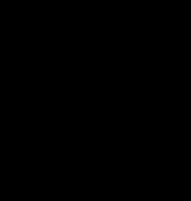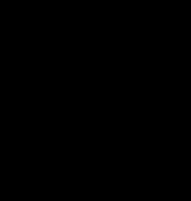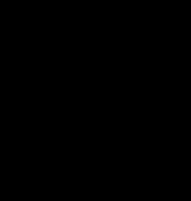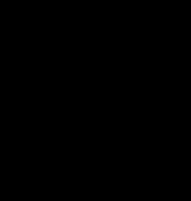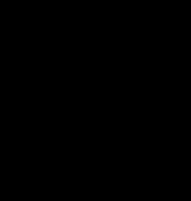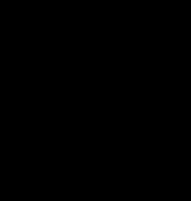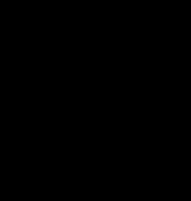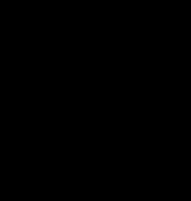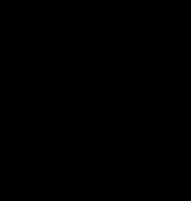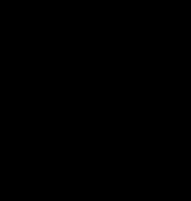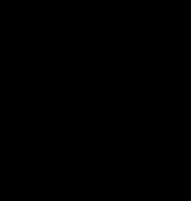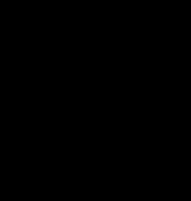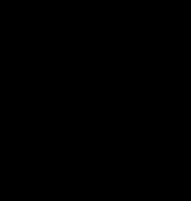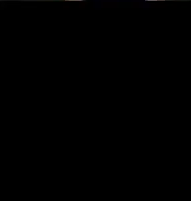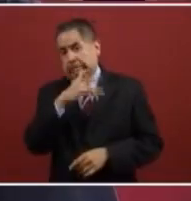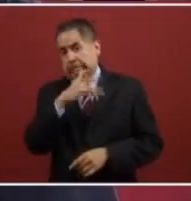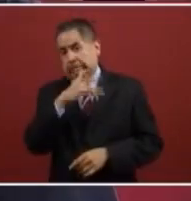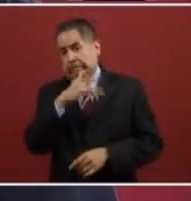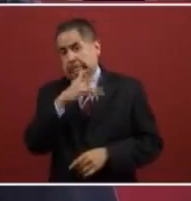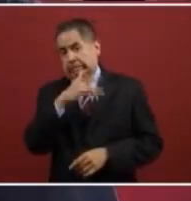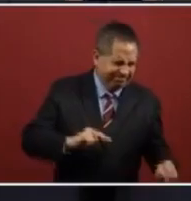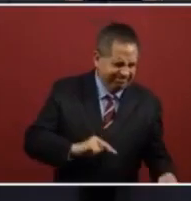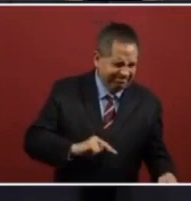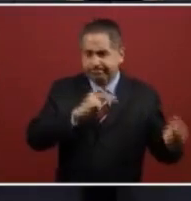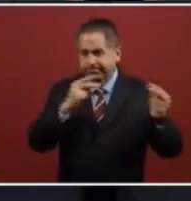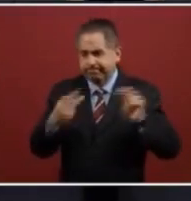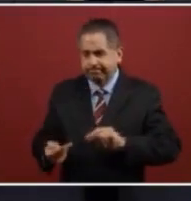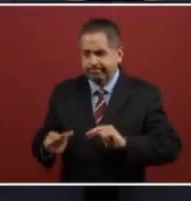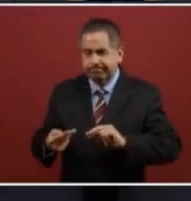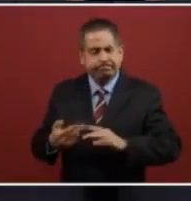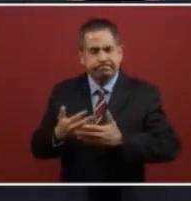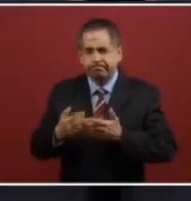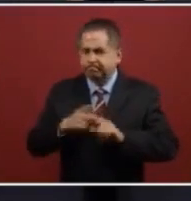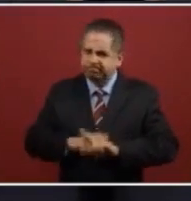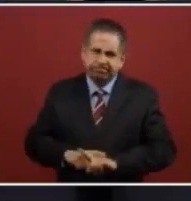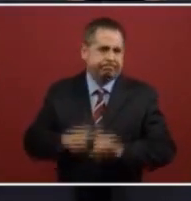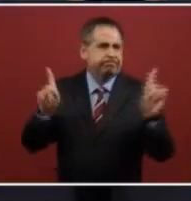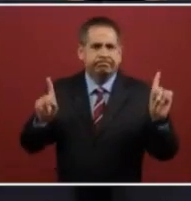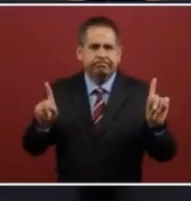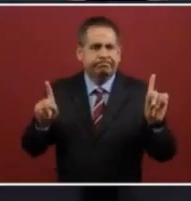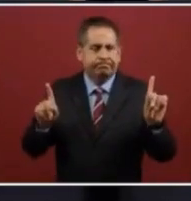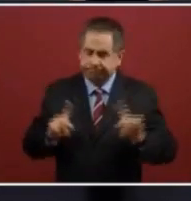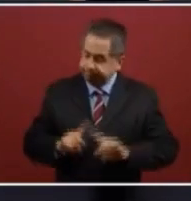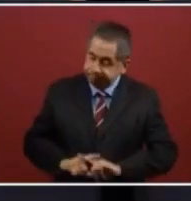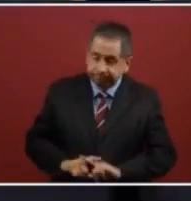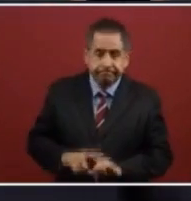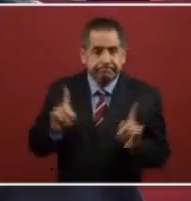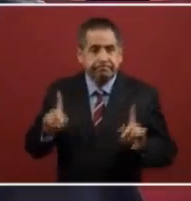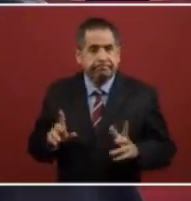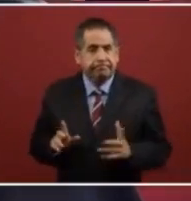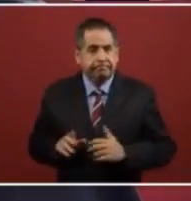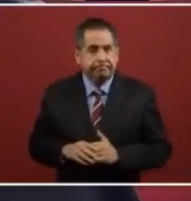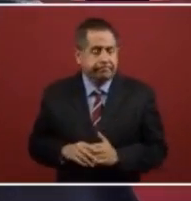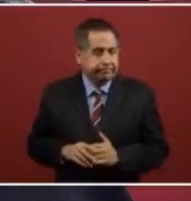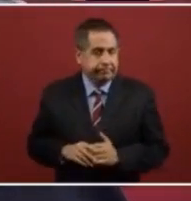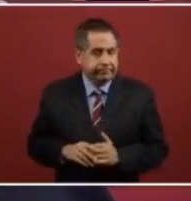It was a scary situation. Ahora es distinto. Now it's different. Entonces, Now we have